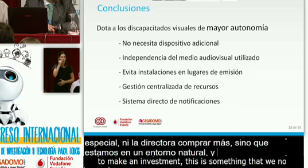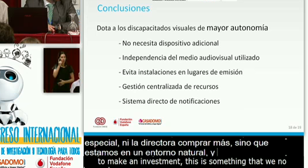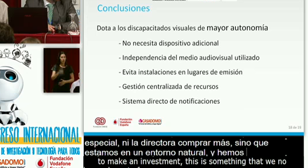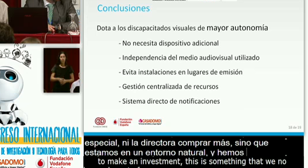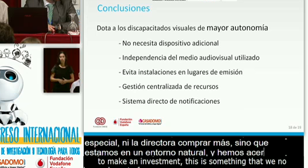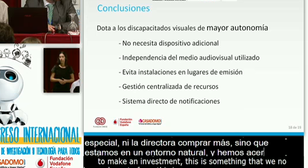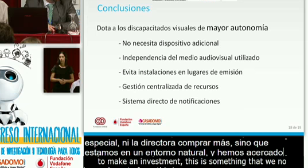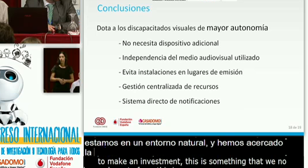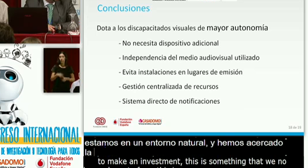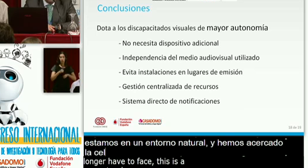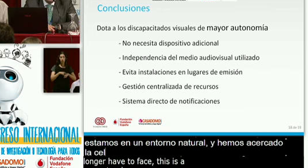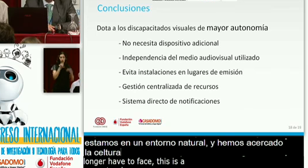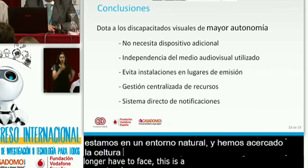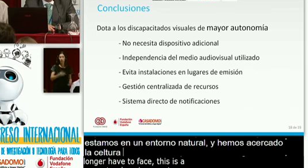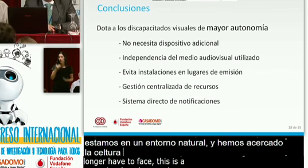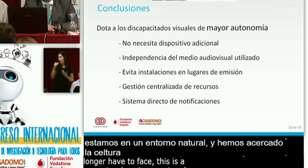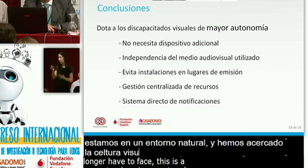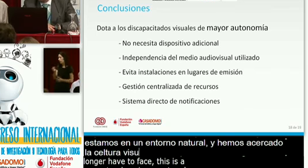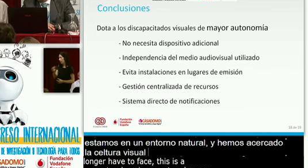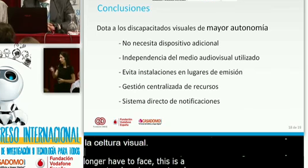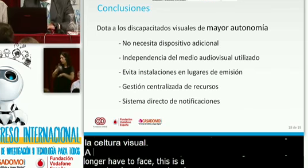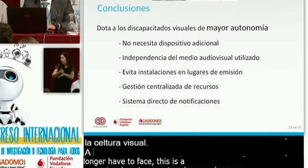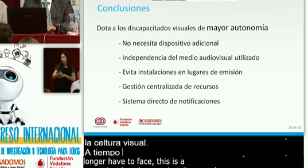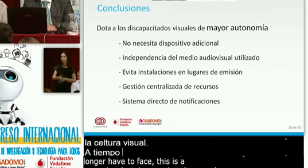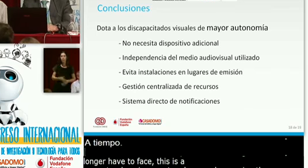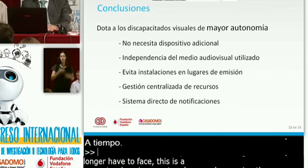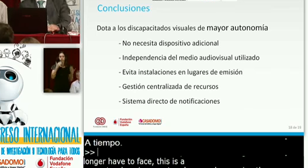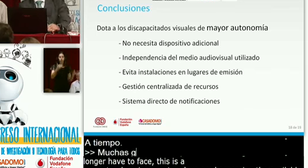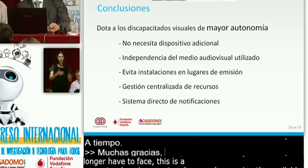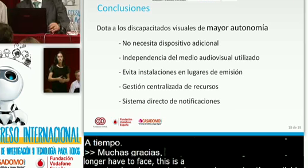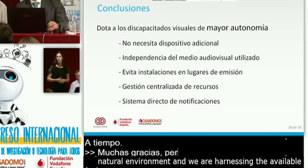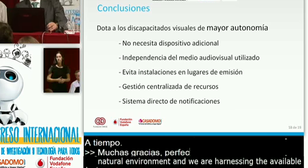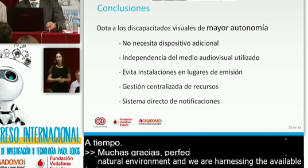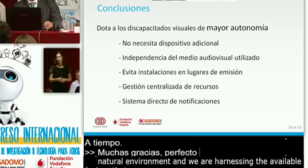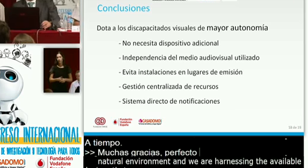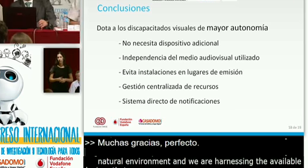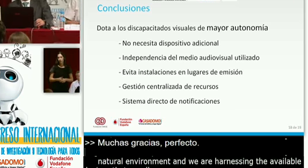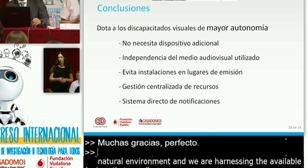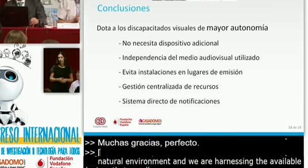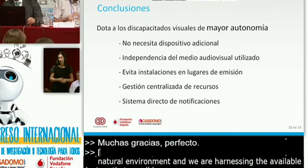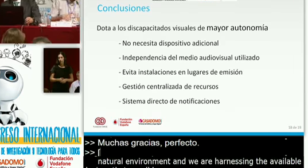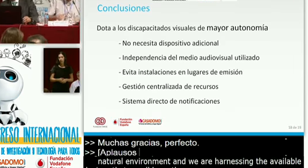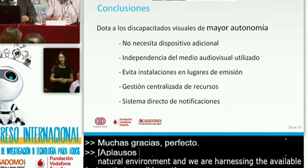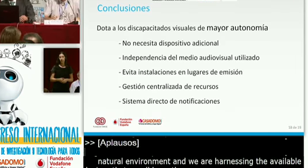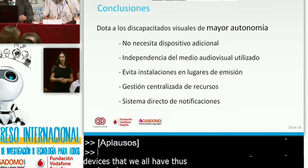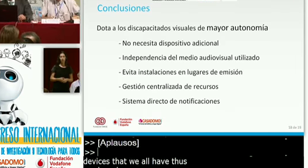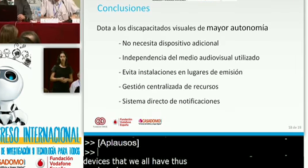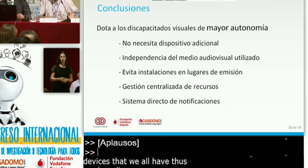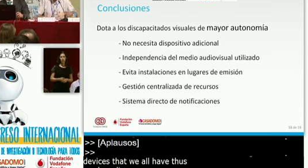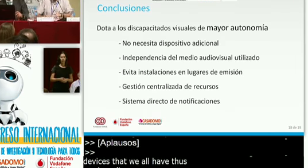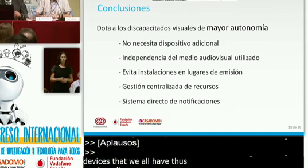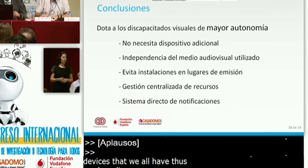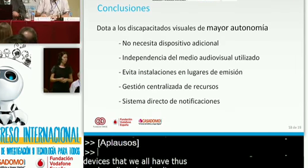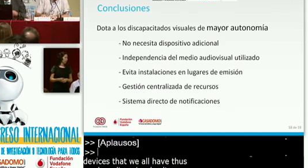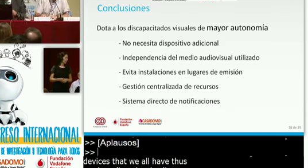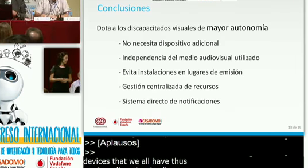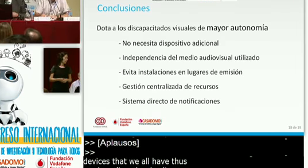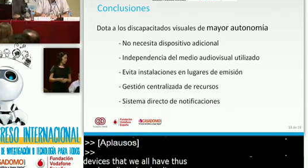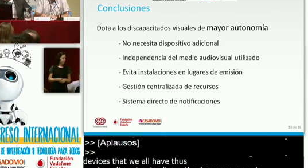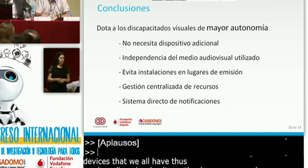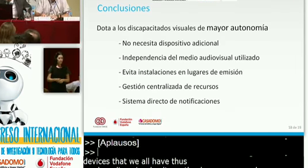the available devices that we all have, thus broadcasting visual culture. Thank you very much.